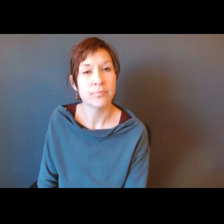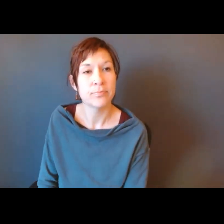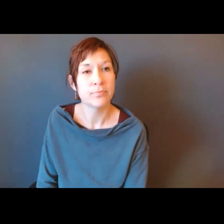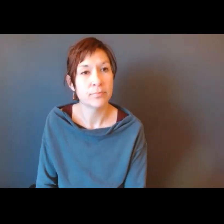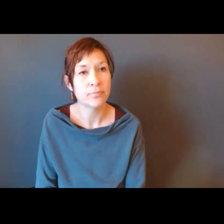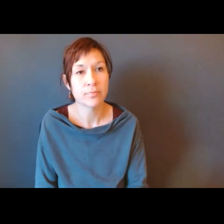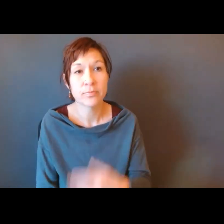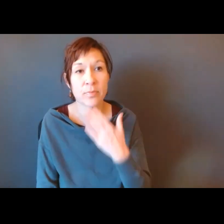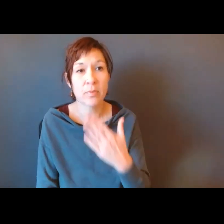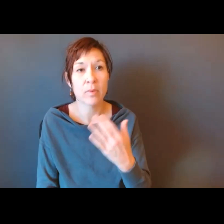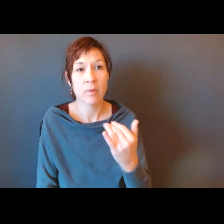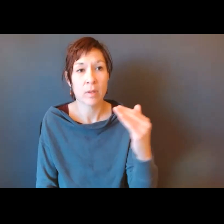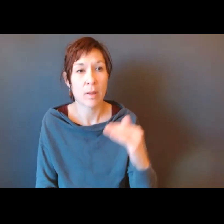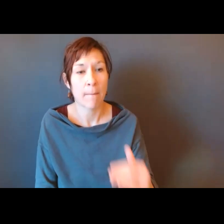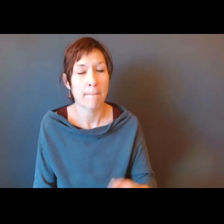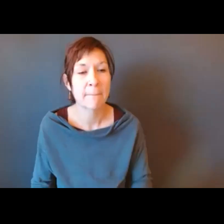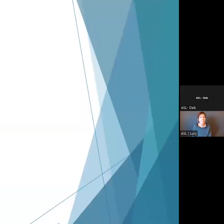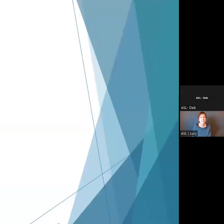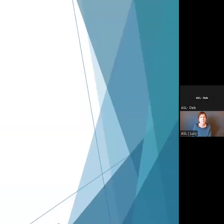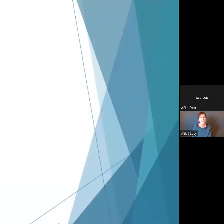Thank you. Okay, next slide, please, Val.